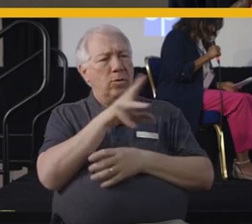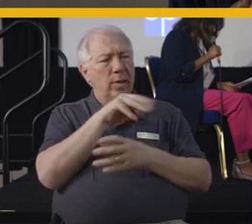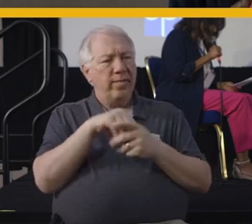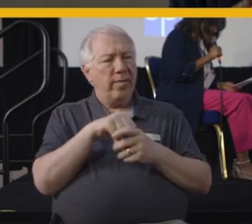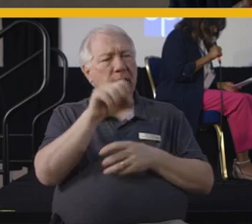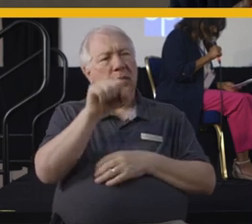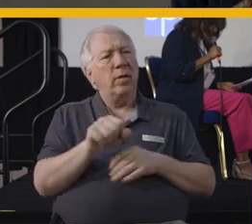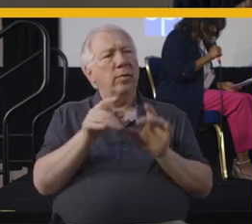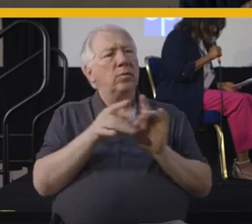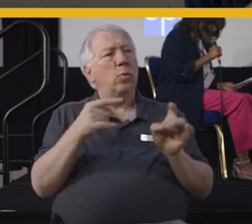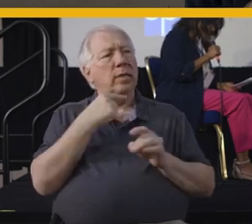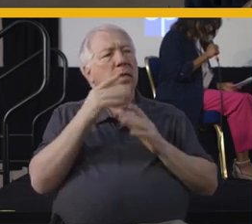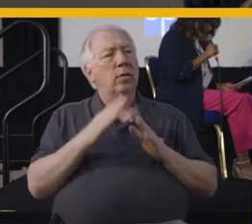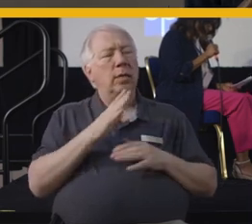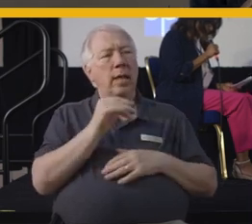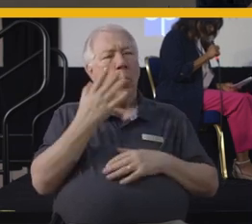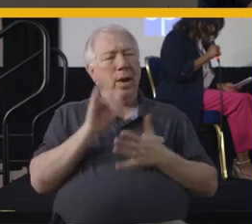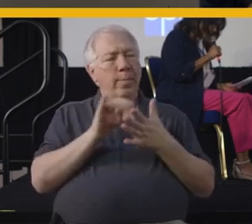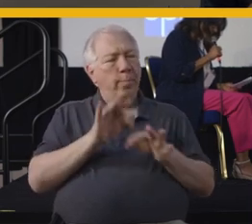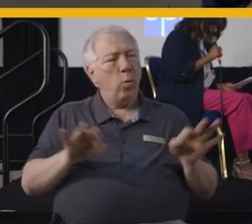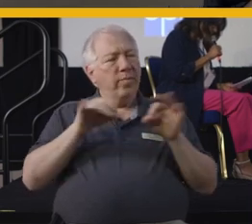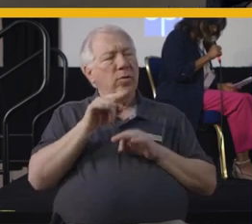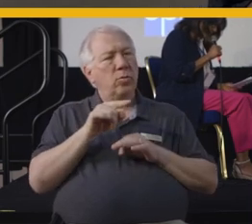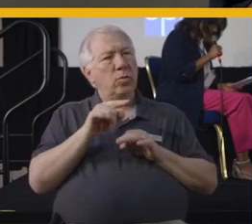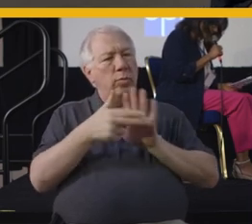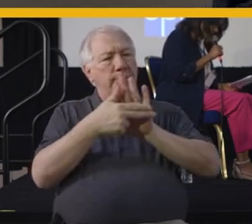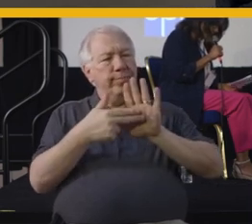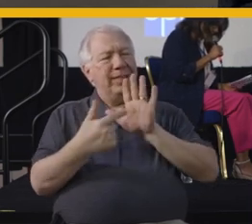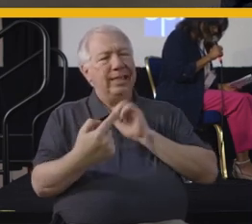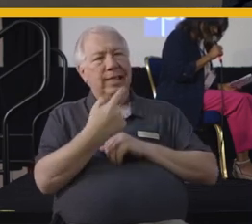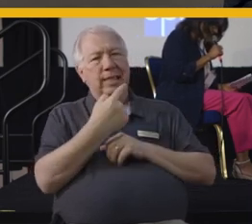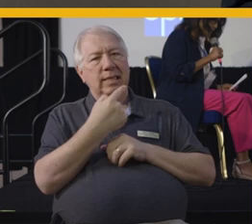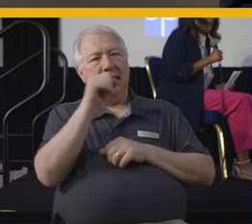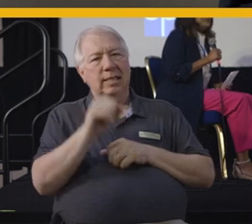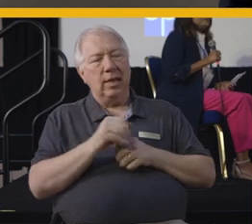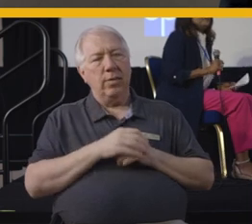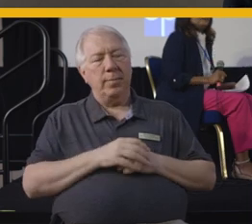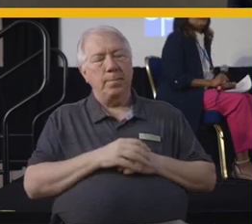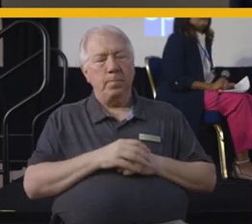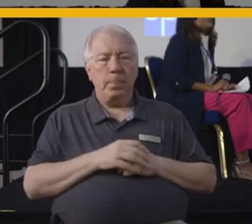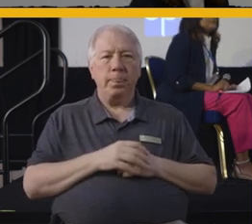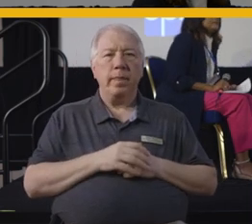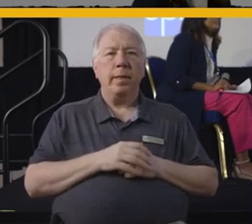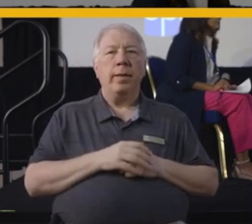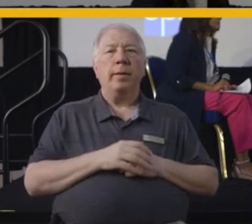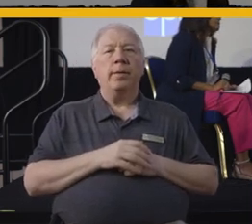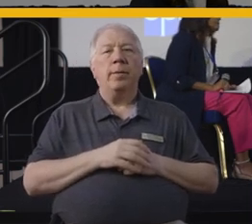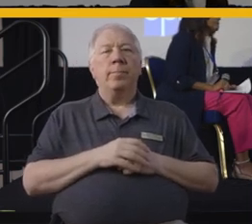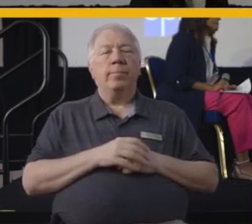involved in Southern Storytellers, and why was it important for you to highlight this slice of life in the South?